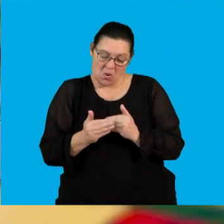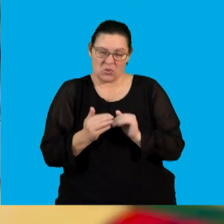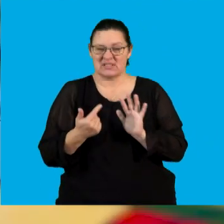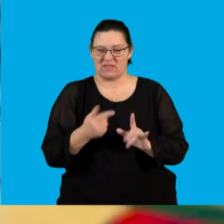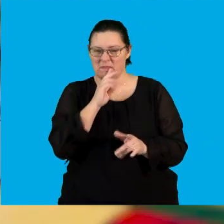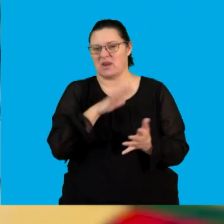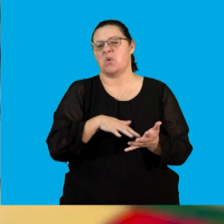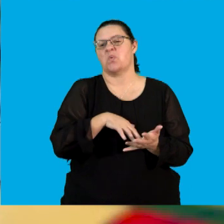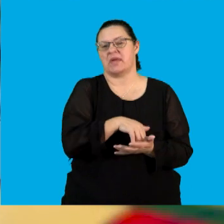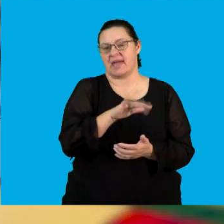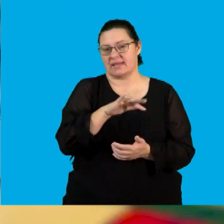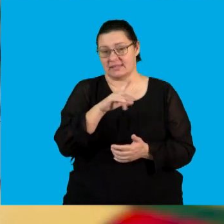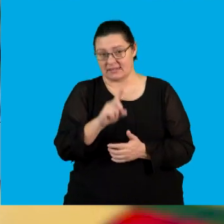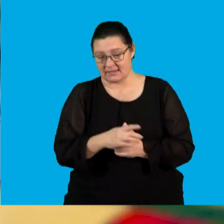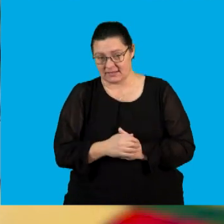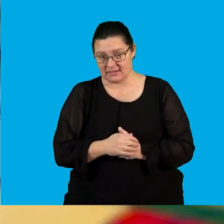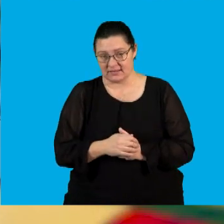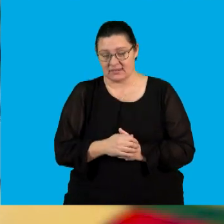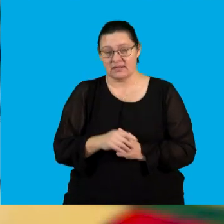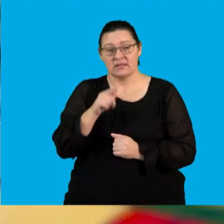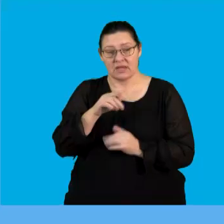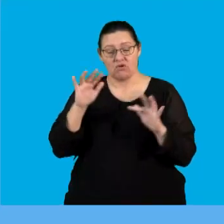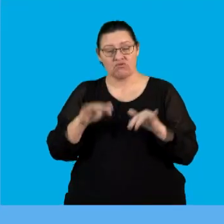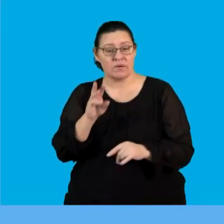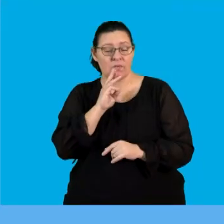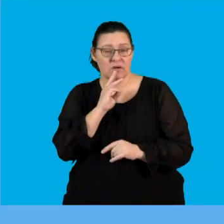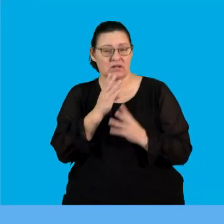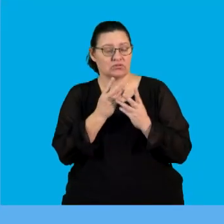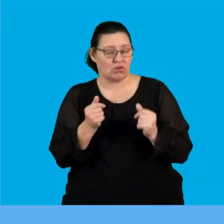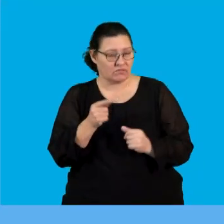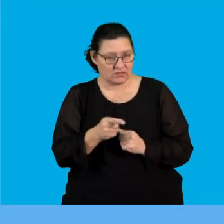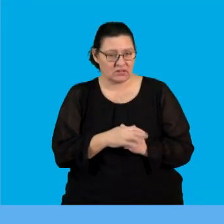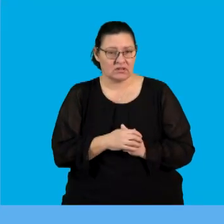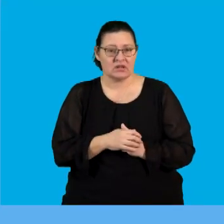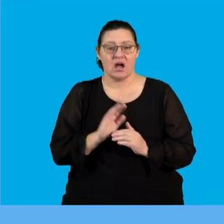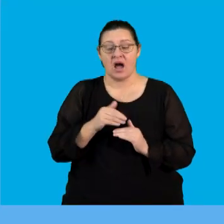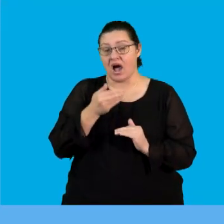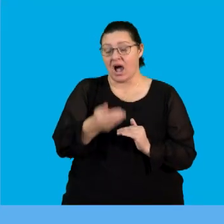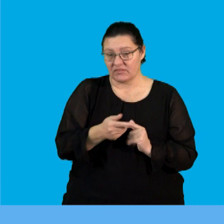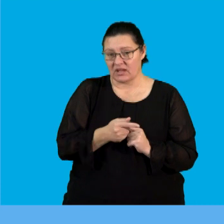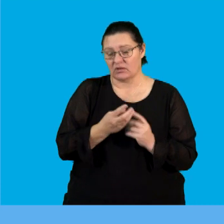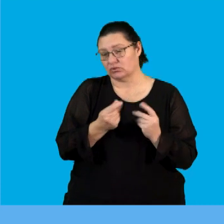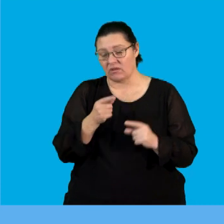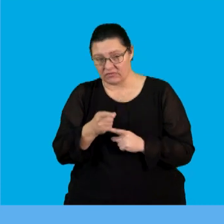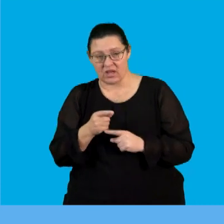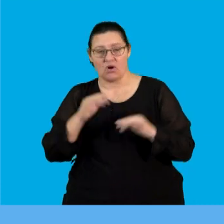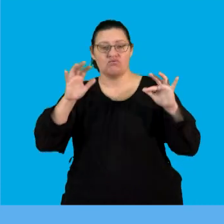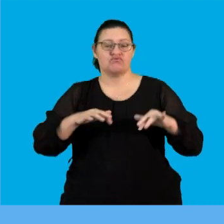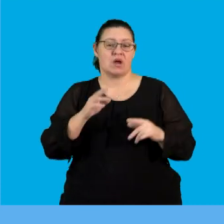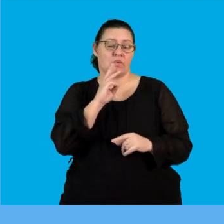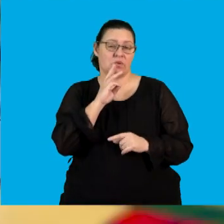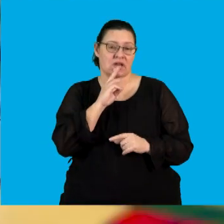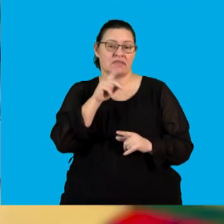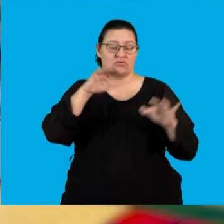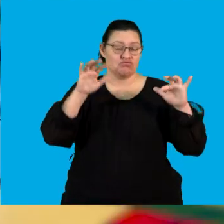can be regarded as a weak acid. So now that rainwater, after the carbon dioxide has dissolved in that